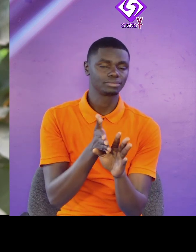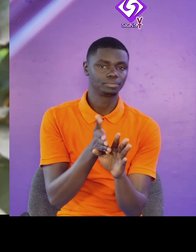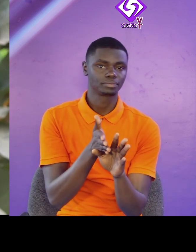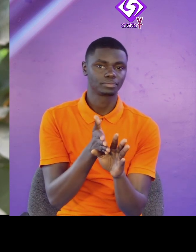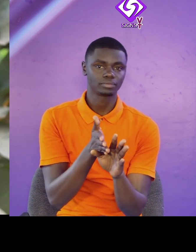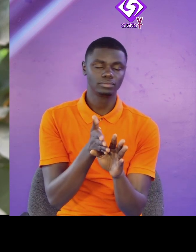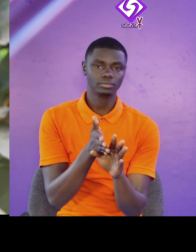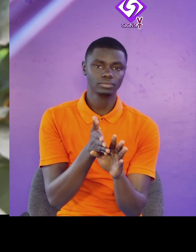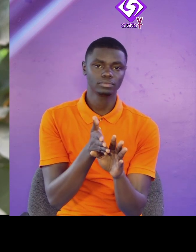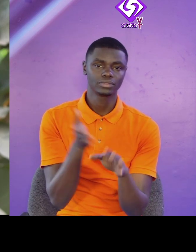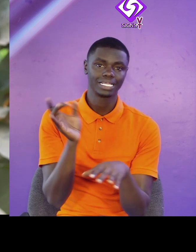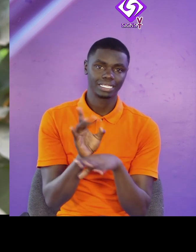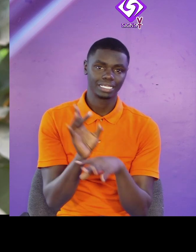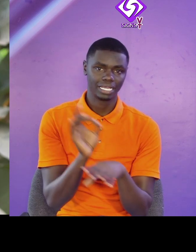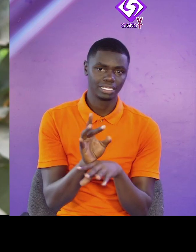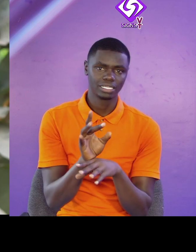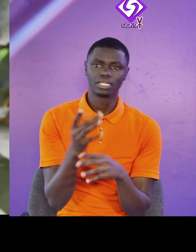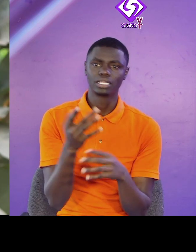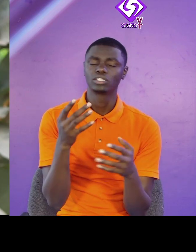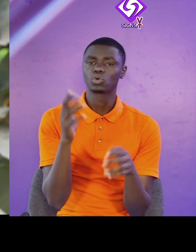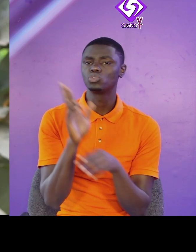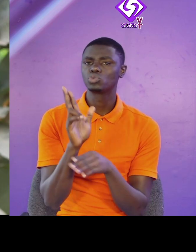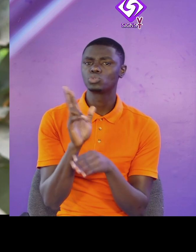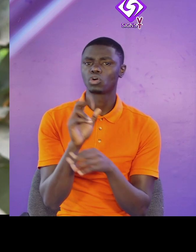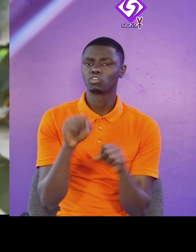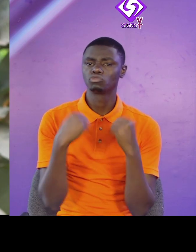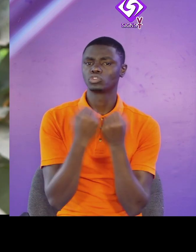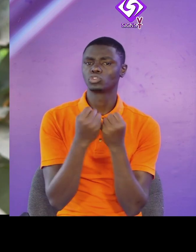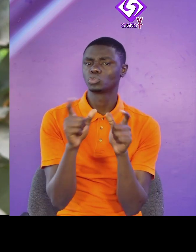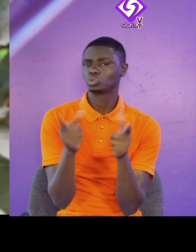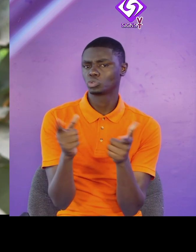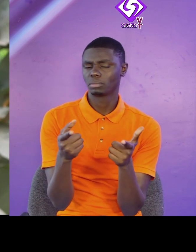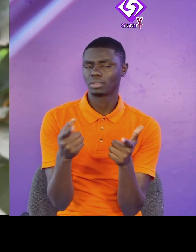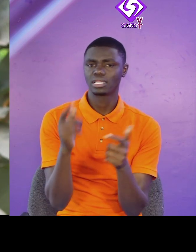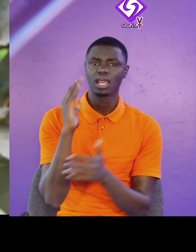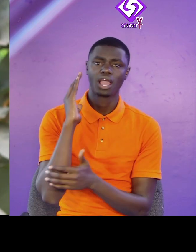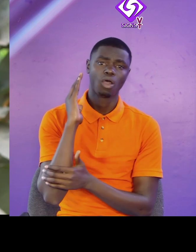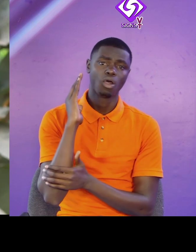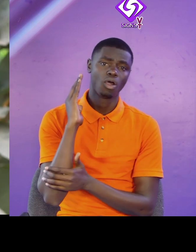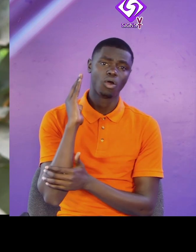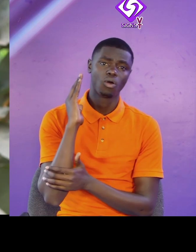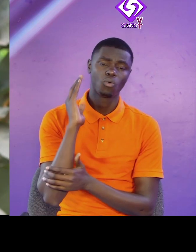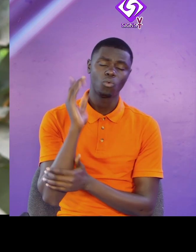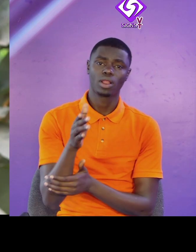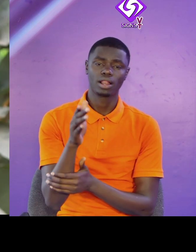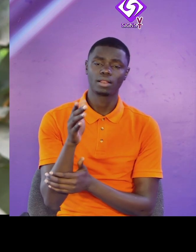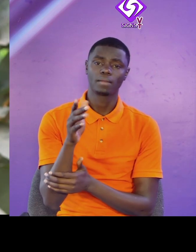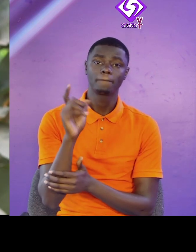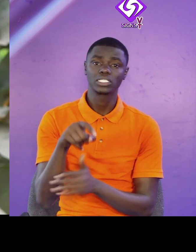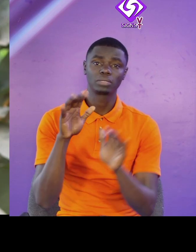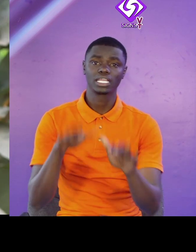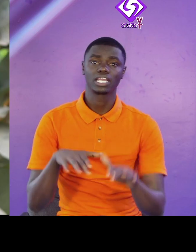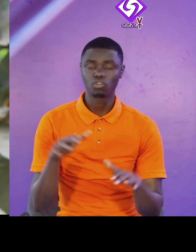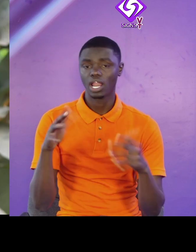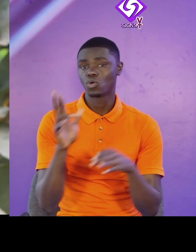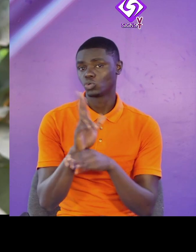But I think, the social media, we really, really have to be careful how we use that. I